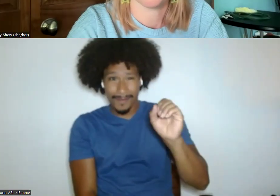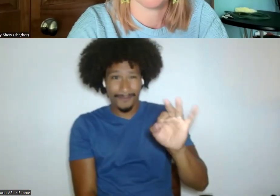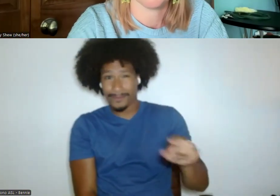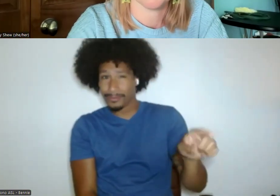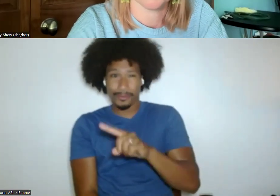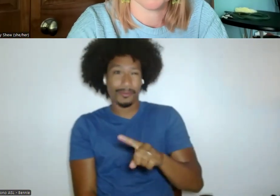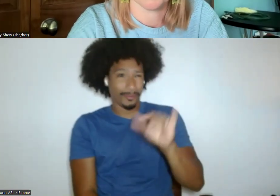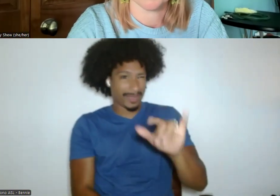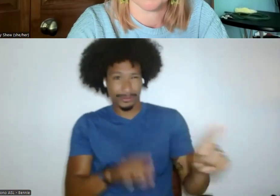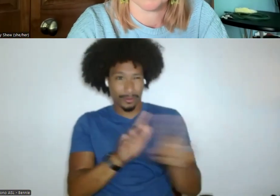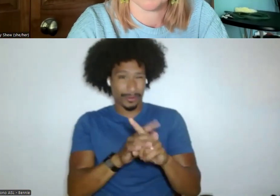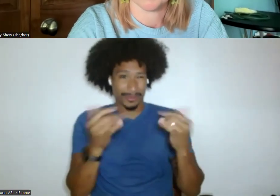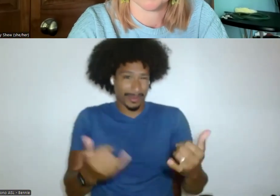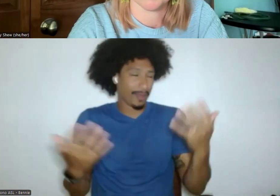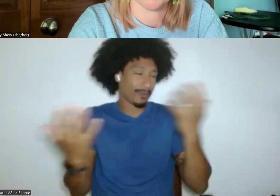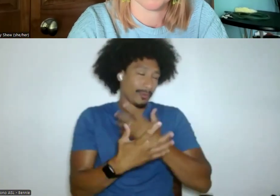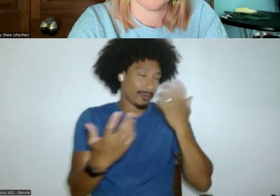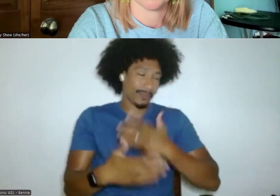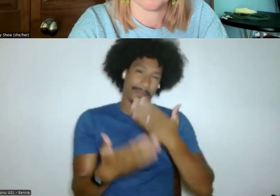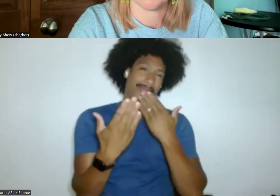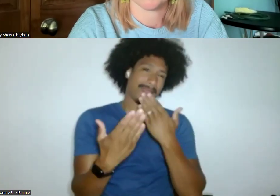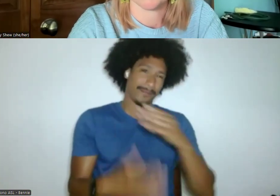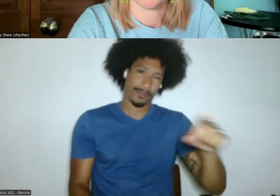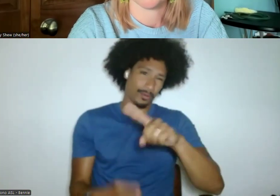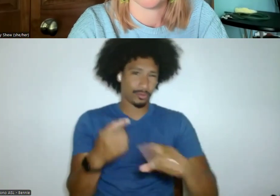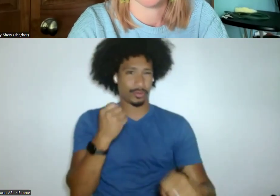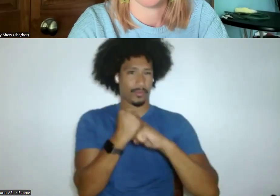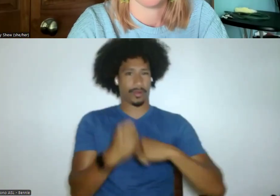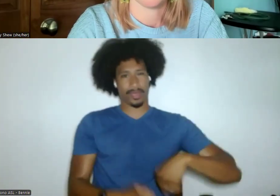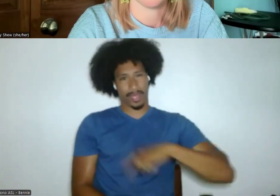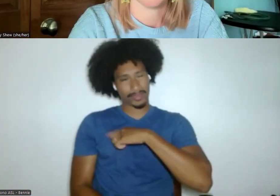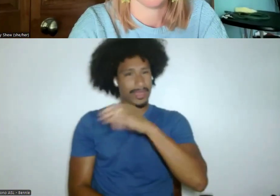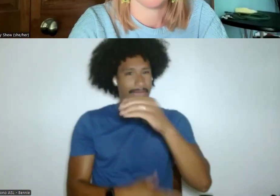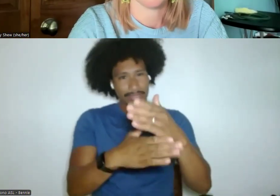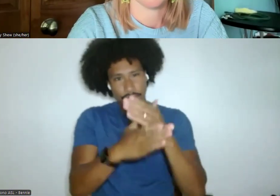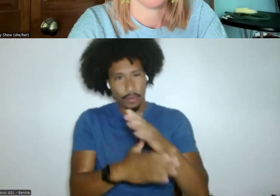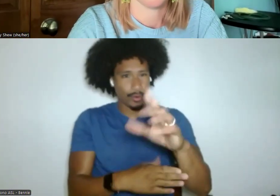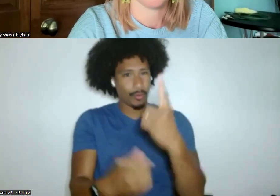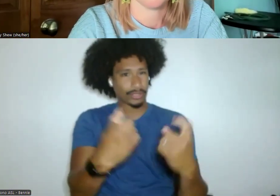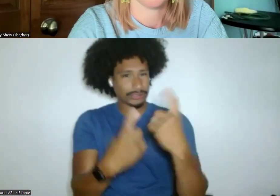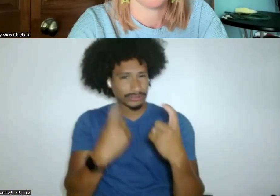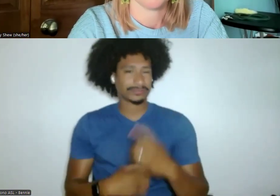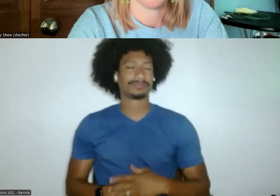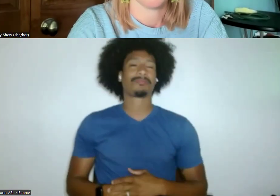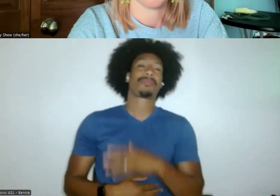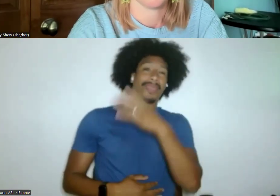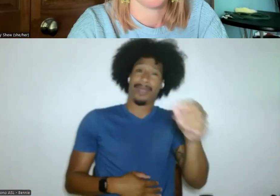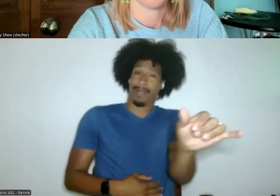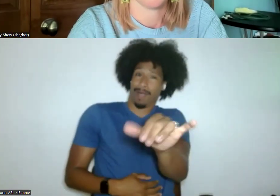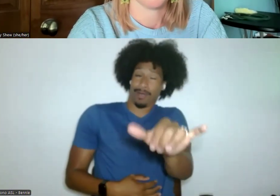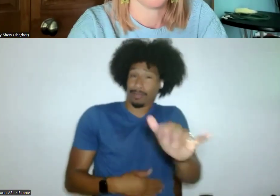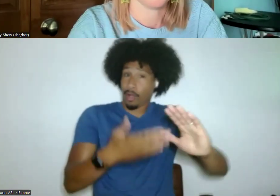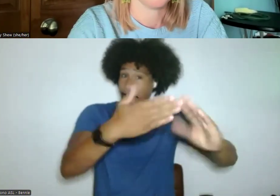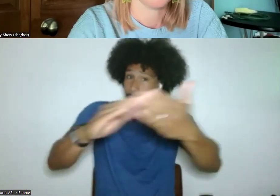really appreciated you coming out and supporting us and sharing your questions as well, and being in community with each other on